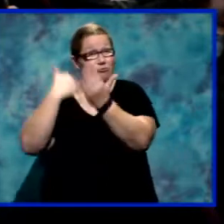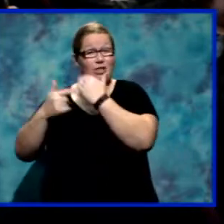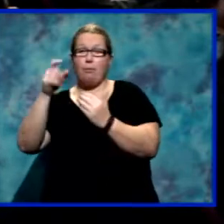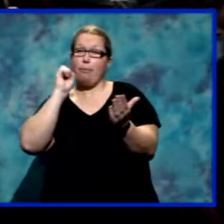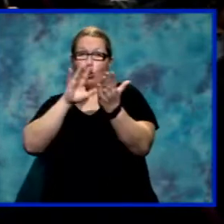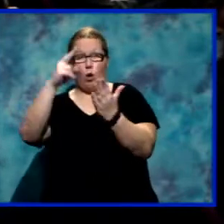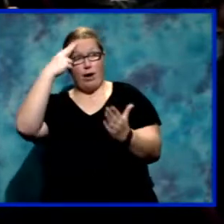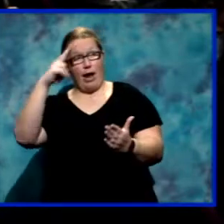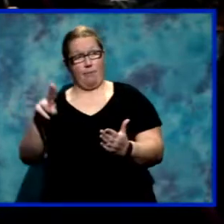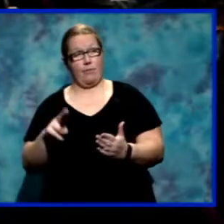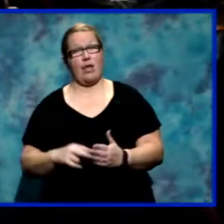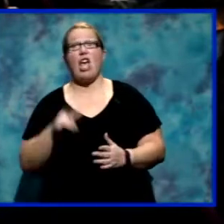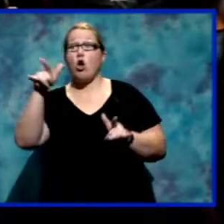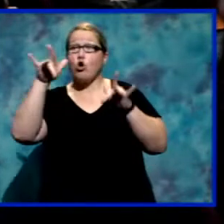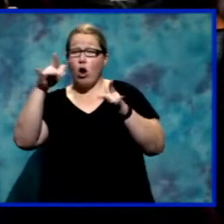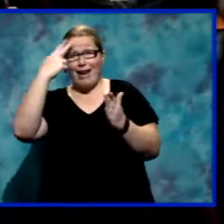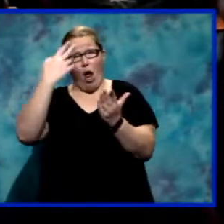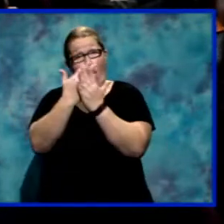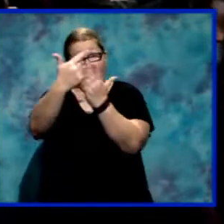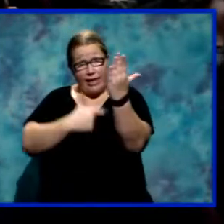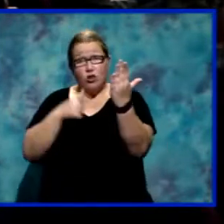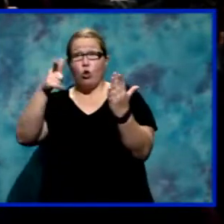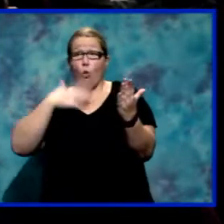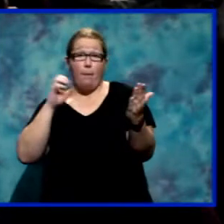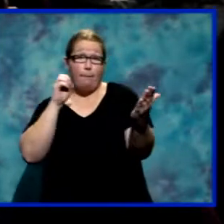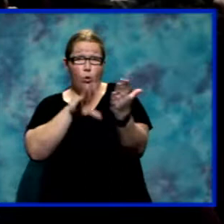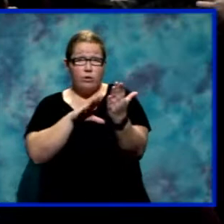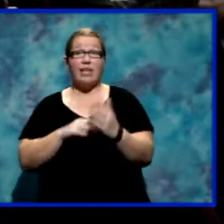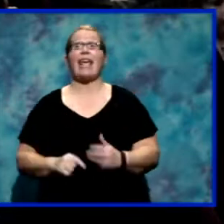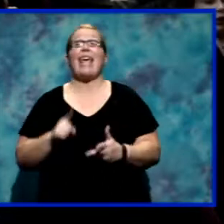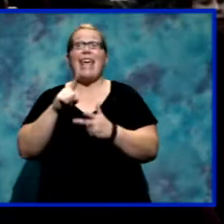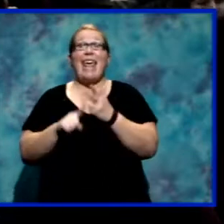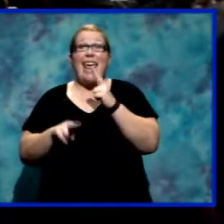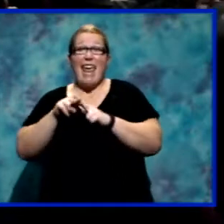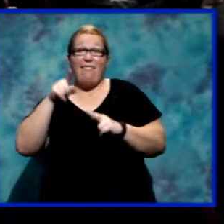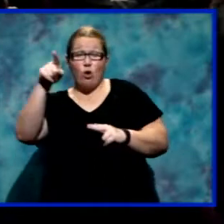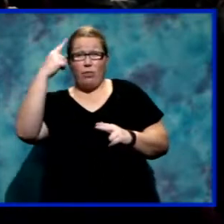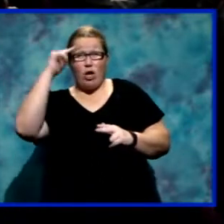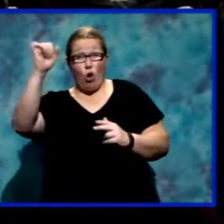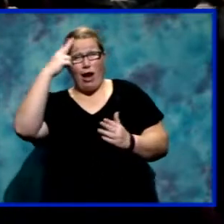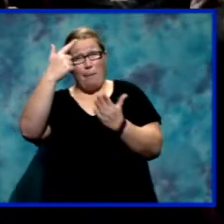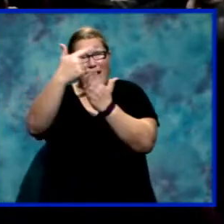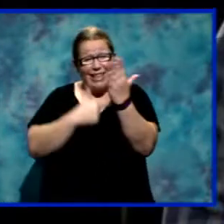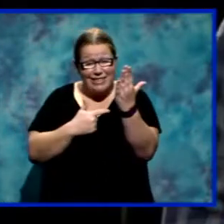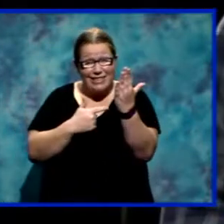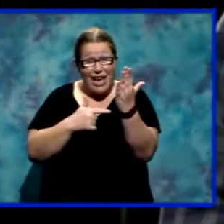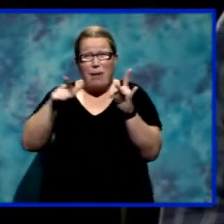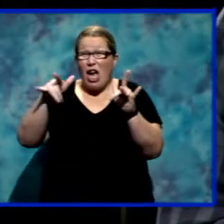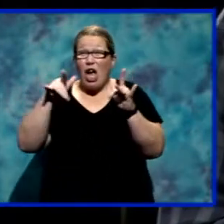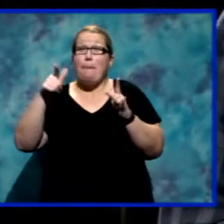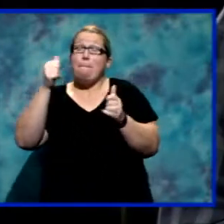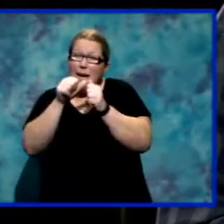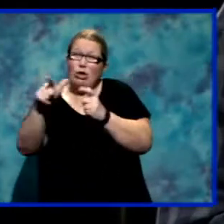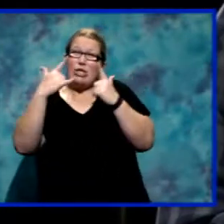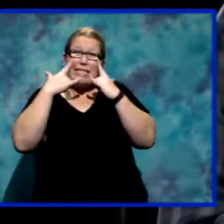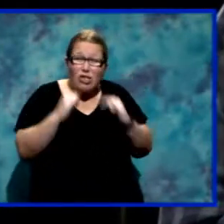and you need to put your name down if you haven't. But if you think you are, still check. Please, did you hear me? Check. I